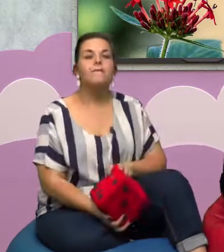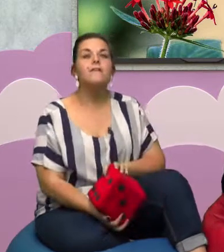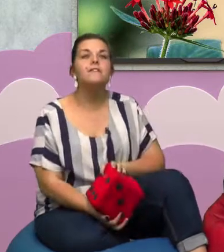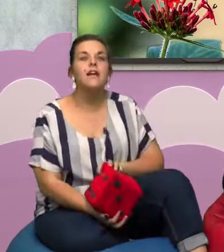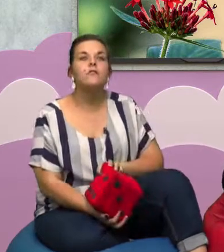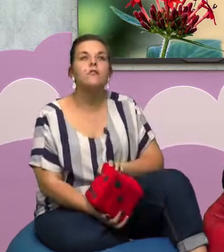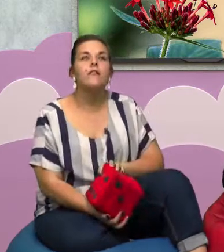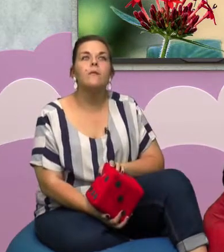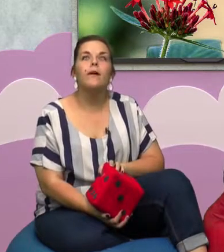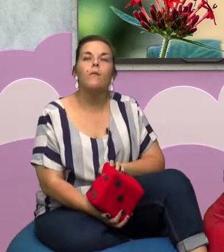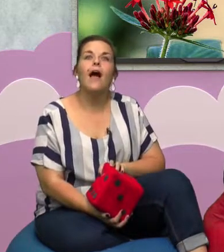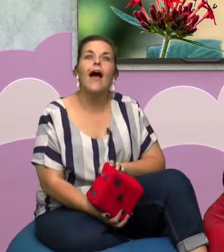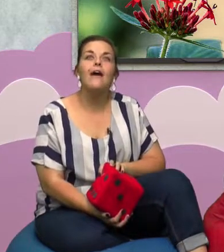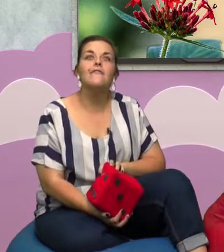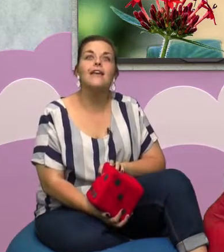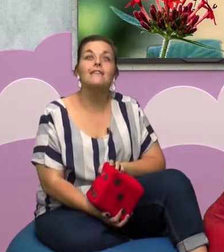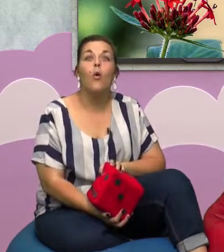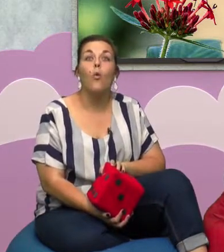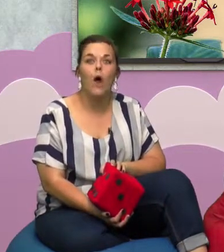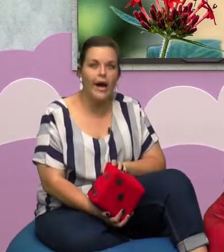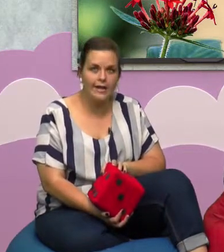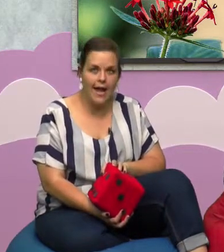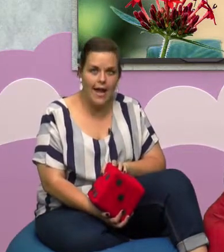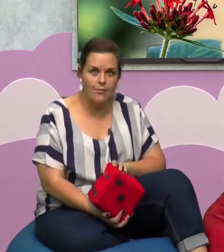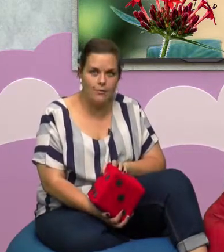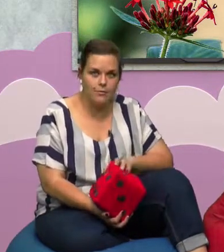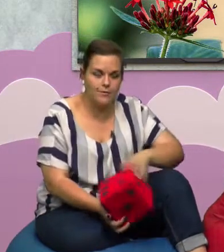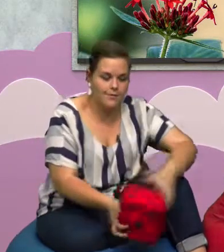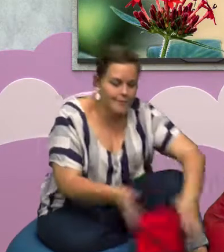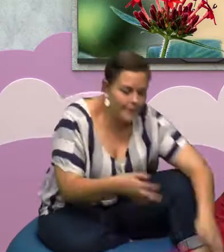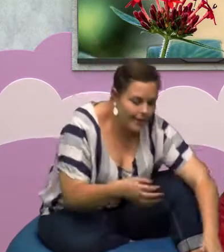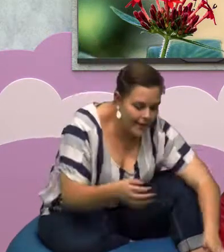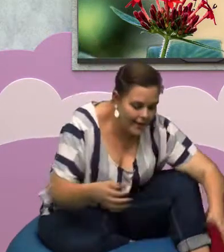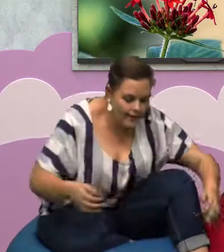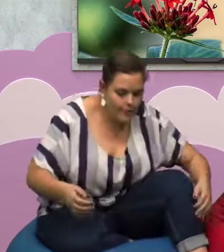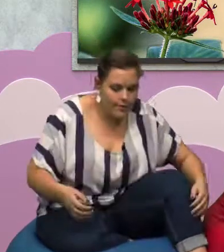So the first category that we will have is wild animals.